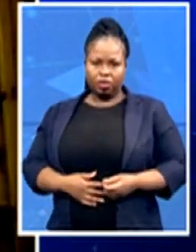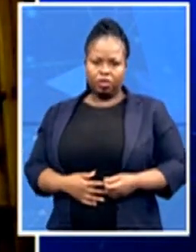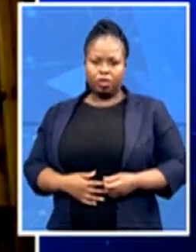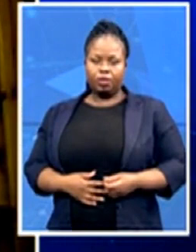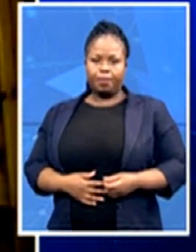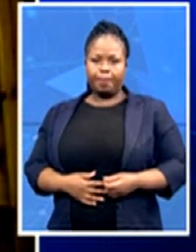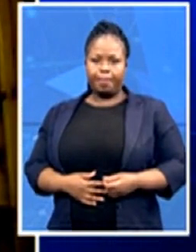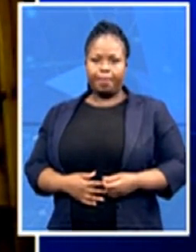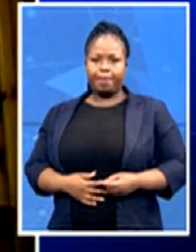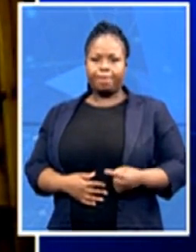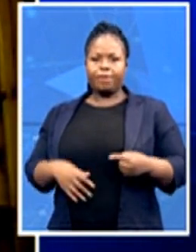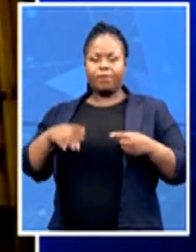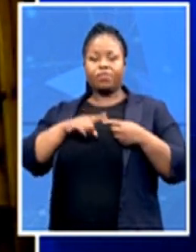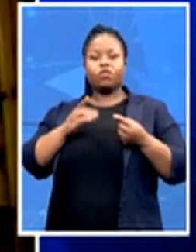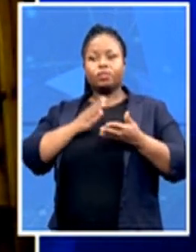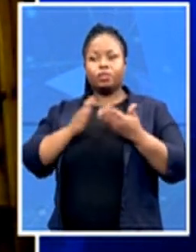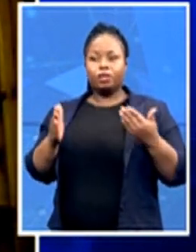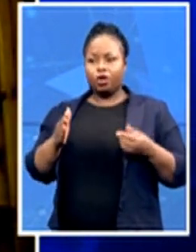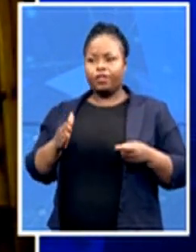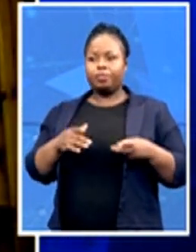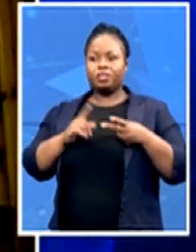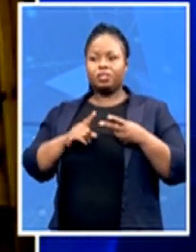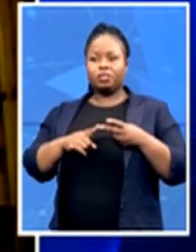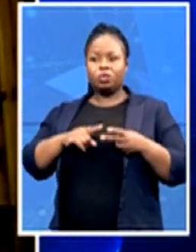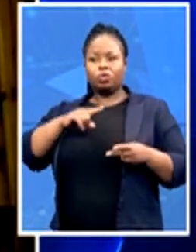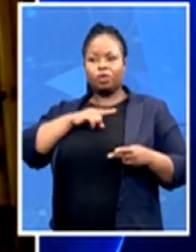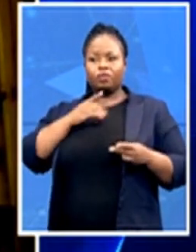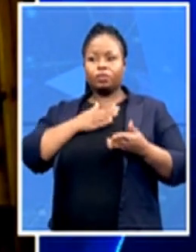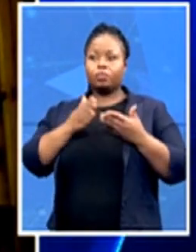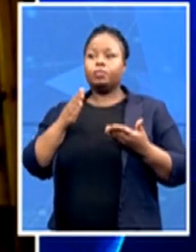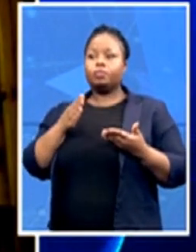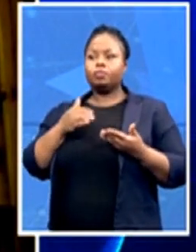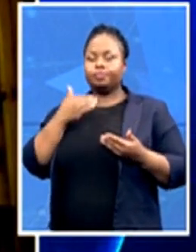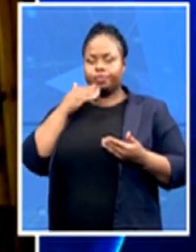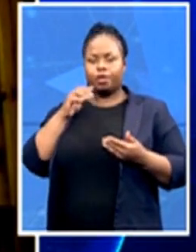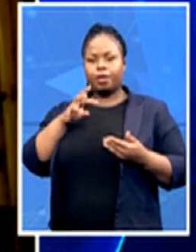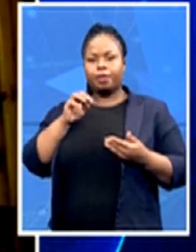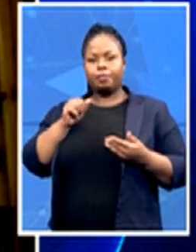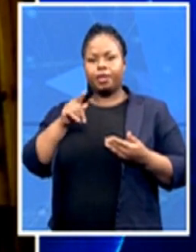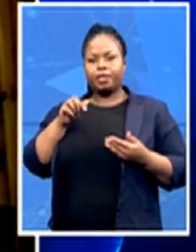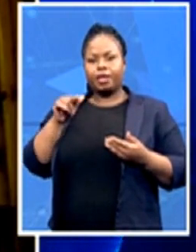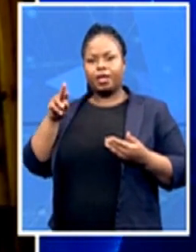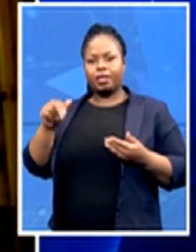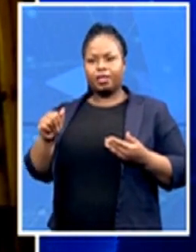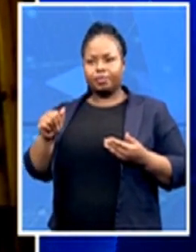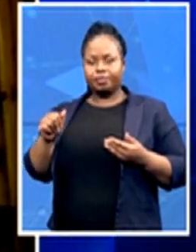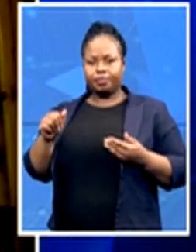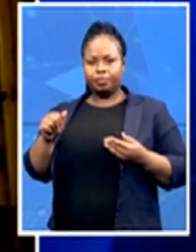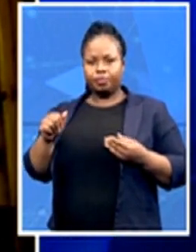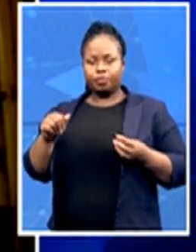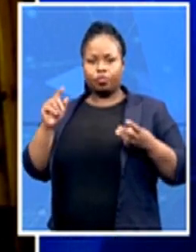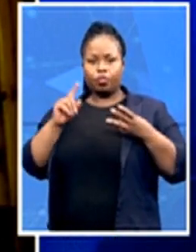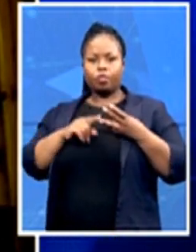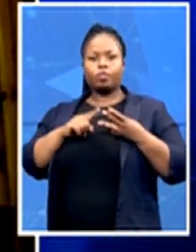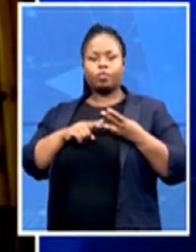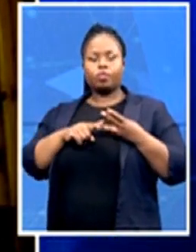as a result of the killing of the Marikana, as a result of the killing in the Marikana massacre. So it's always difficult to narrow